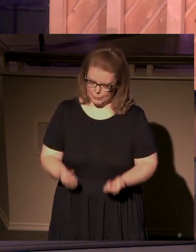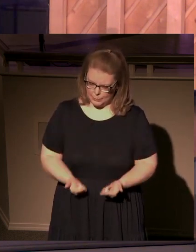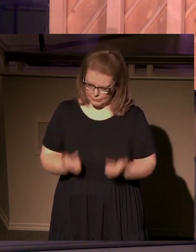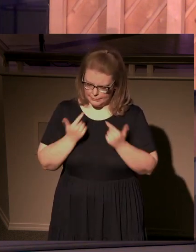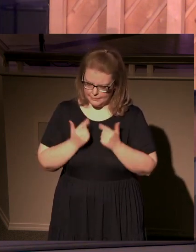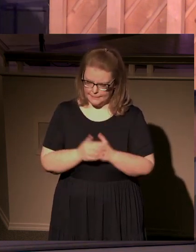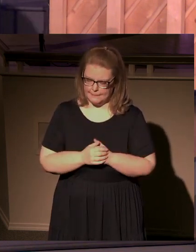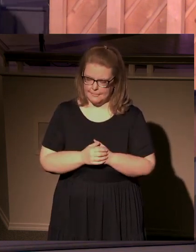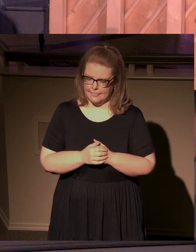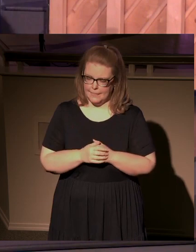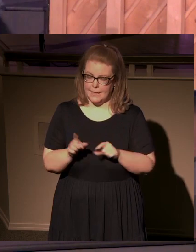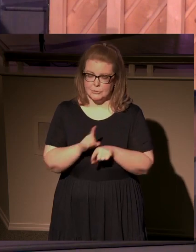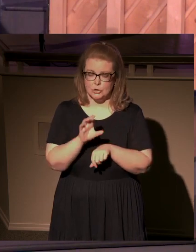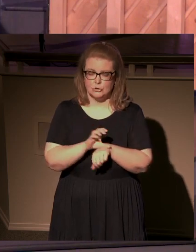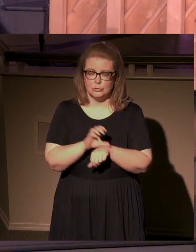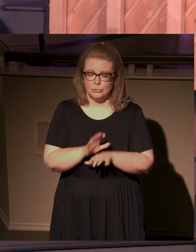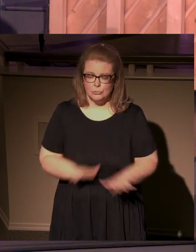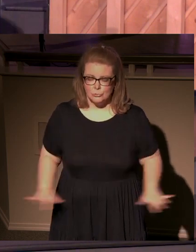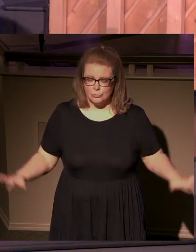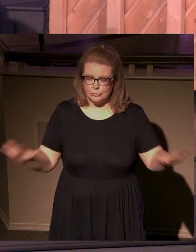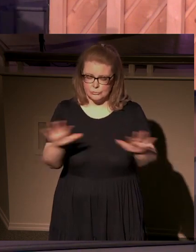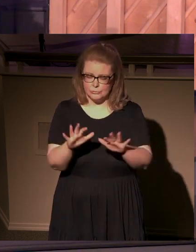Lord, as a church,